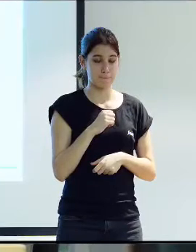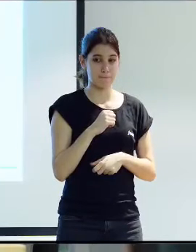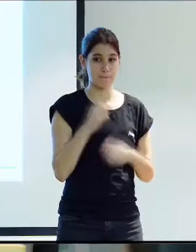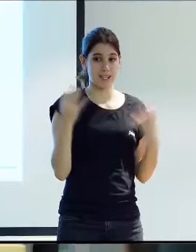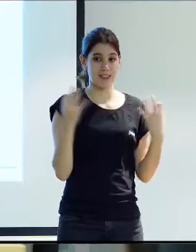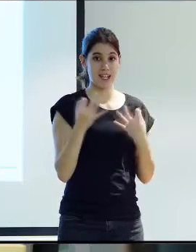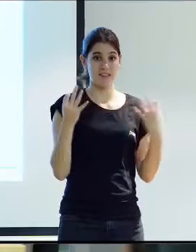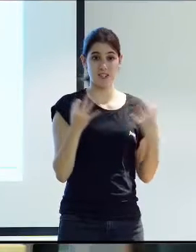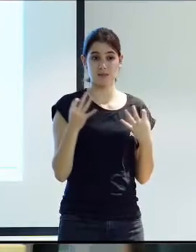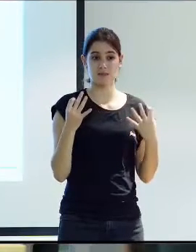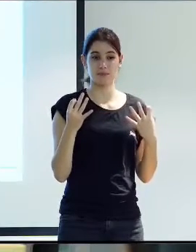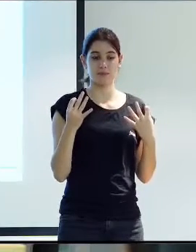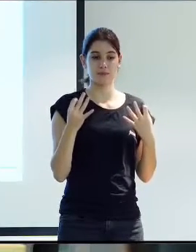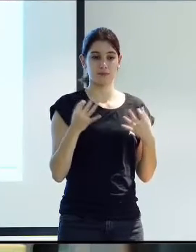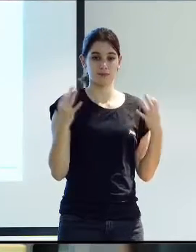must